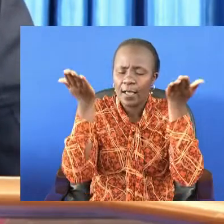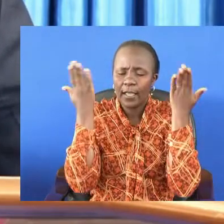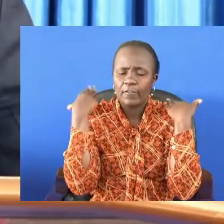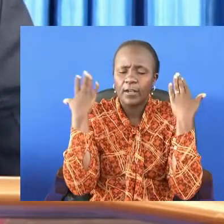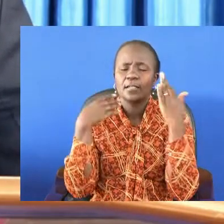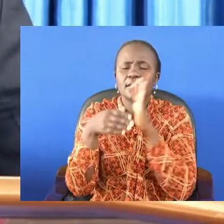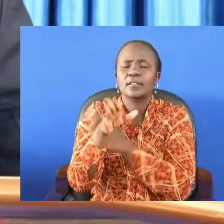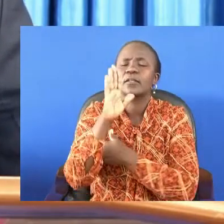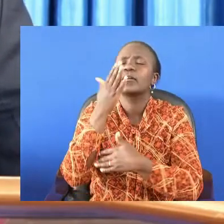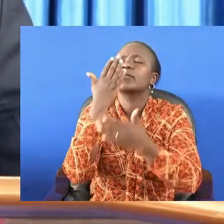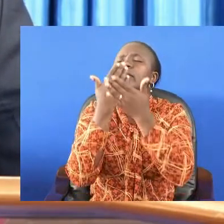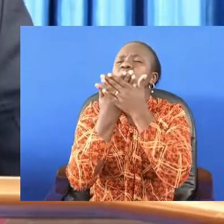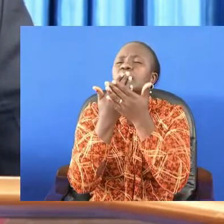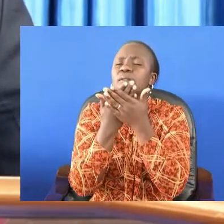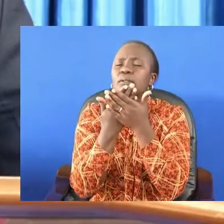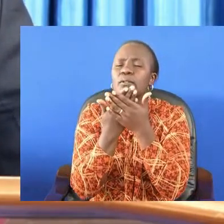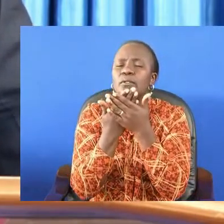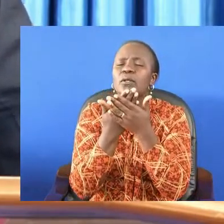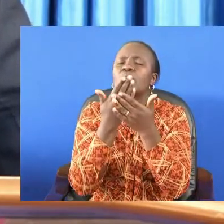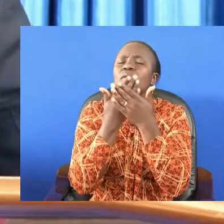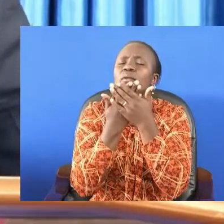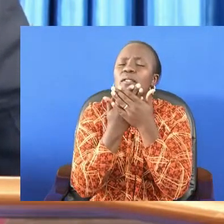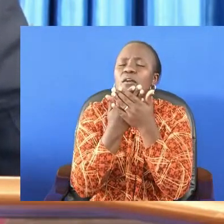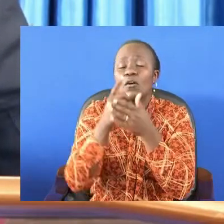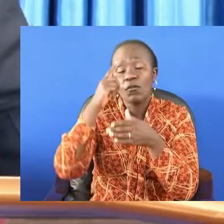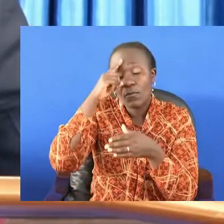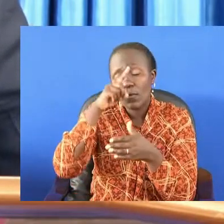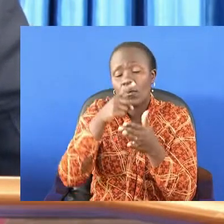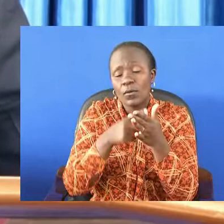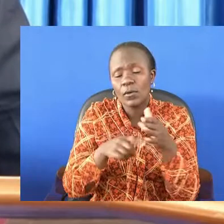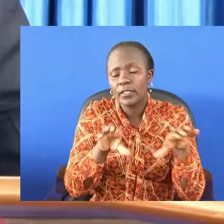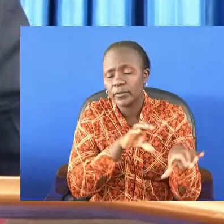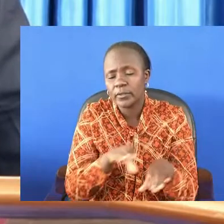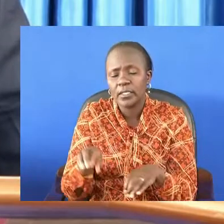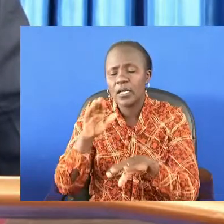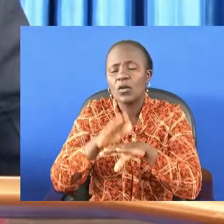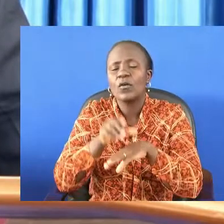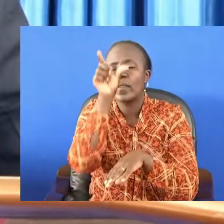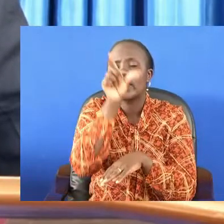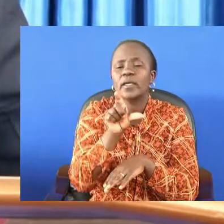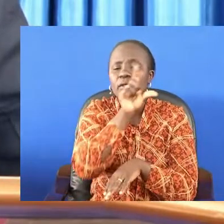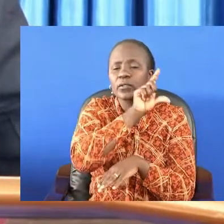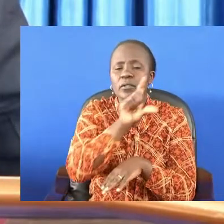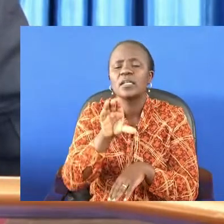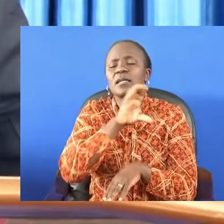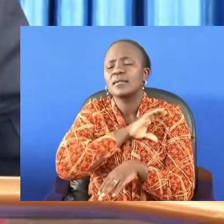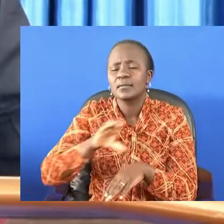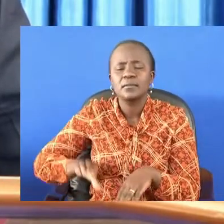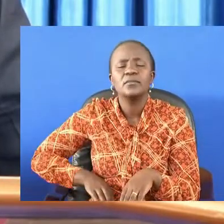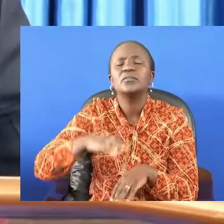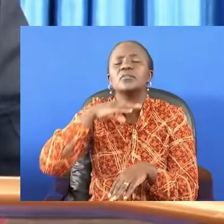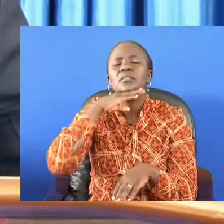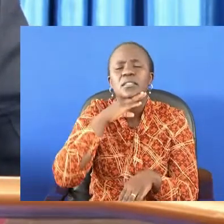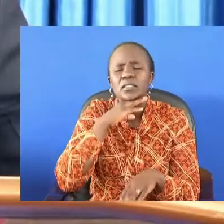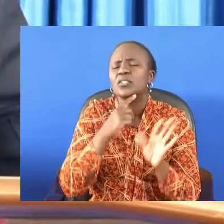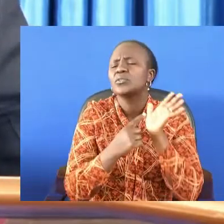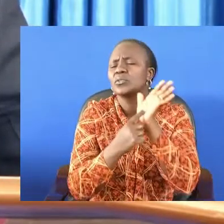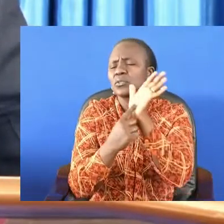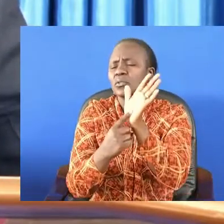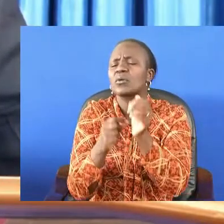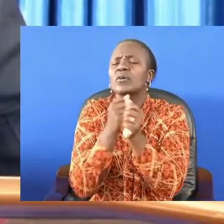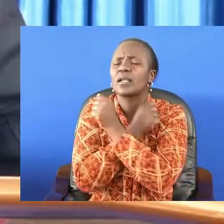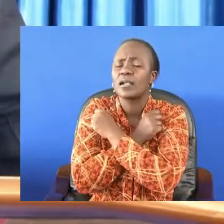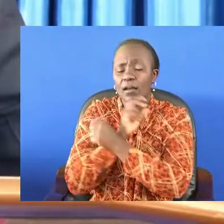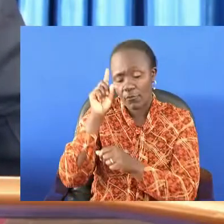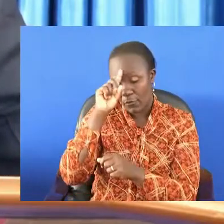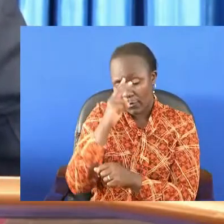Everlasting God, we thank you. We thank you for what you did on the cross. Christ, you died, demonstrating your